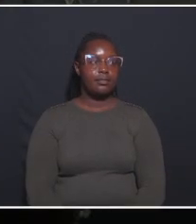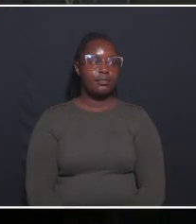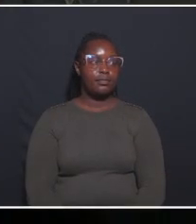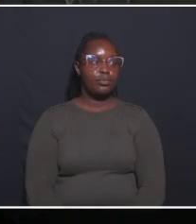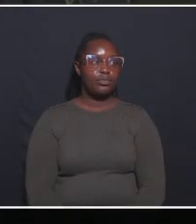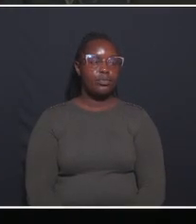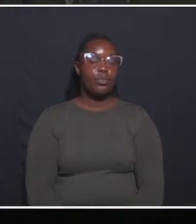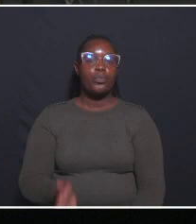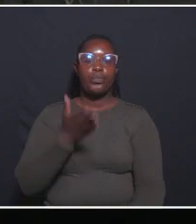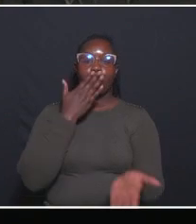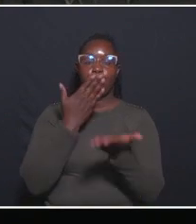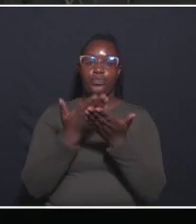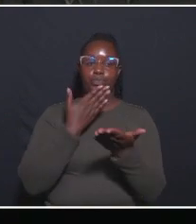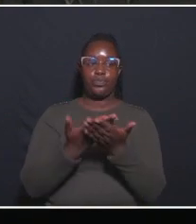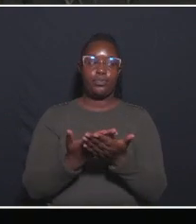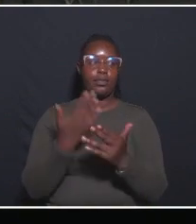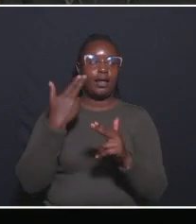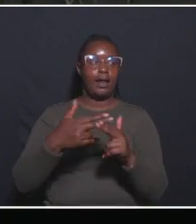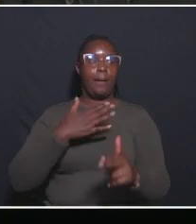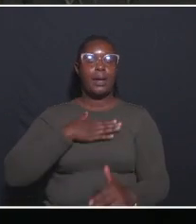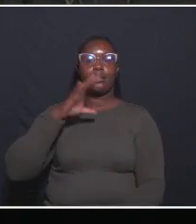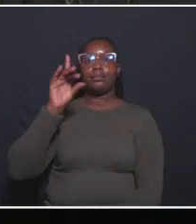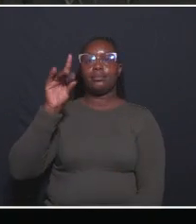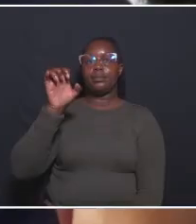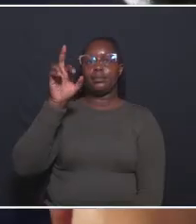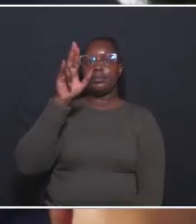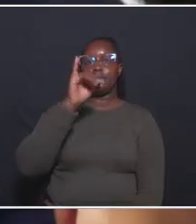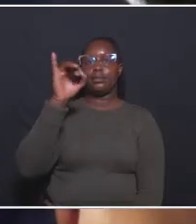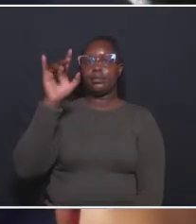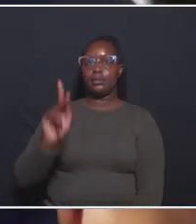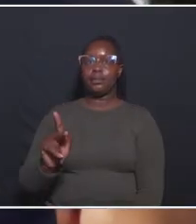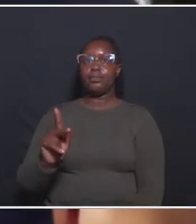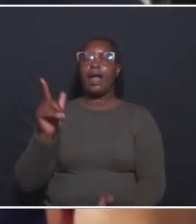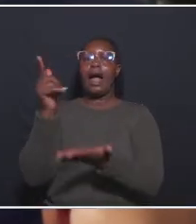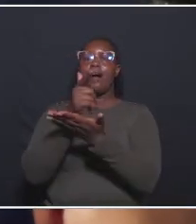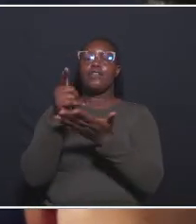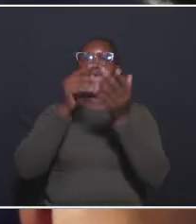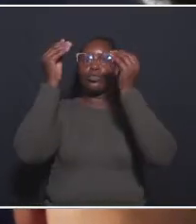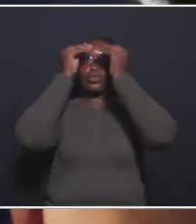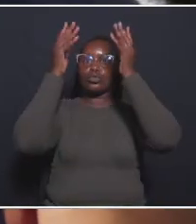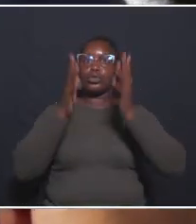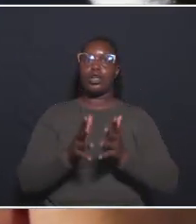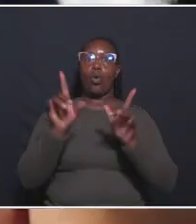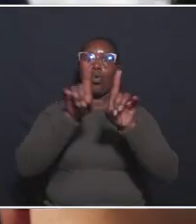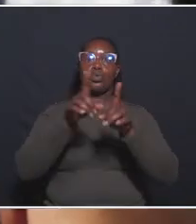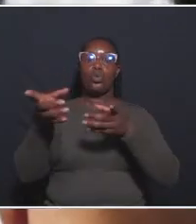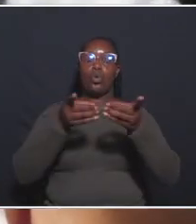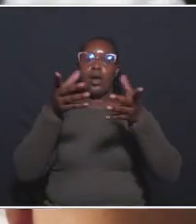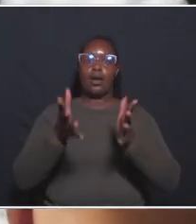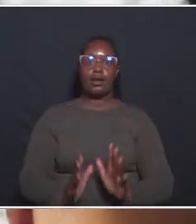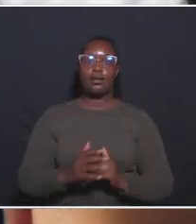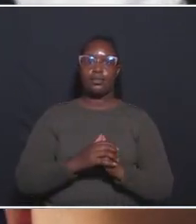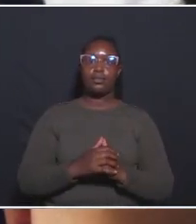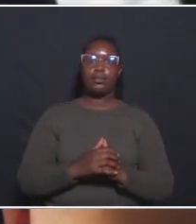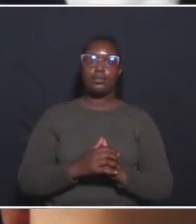Okay, thank you. My name is Derek Ndoli. I'm a film student and a film director. So I've watched each and